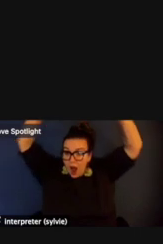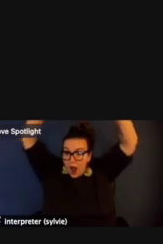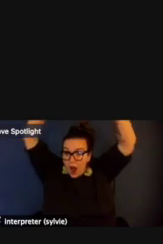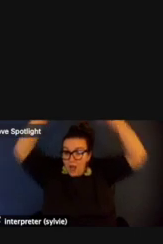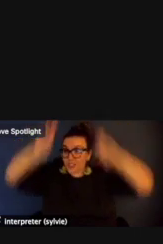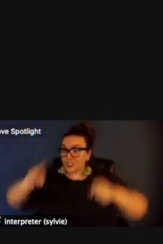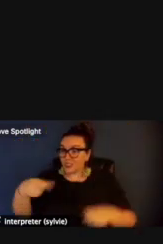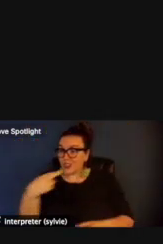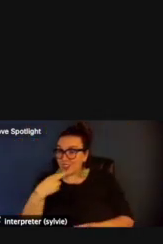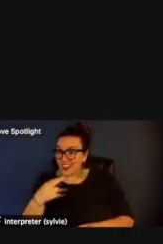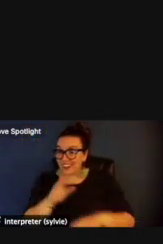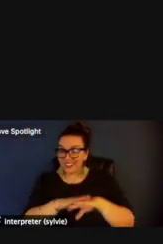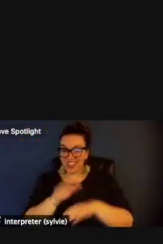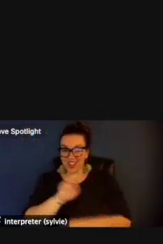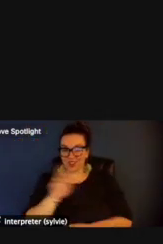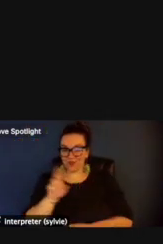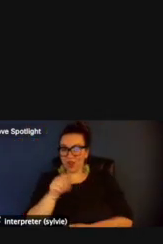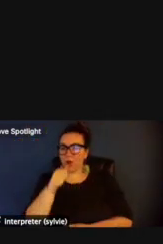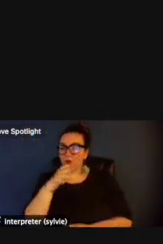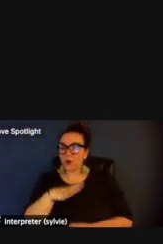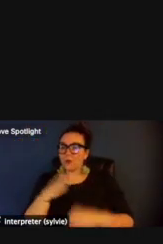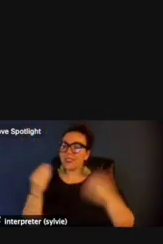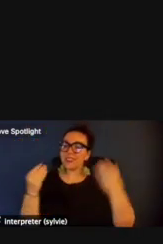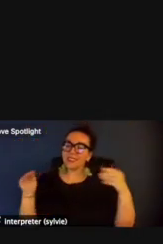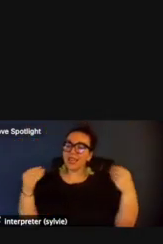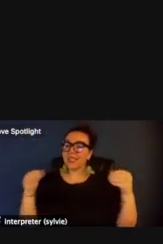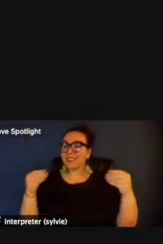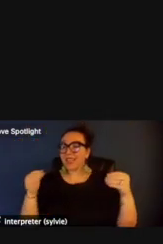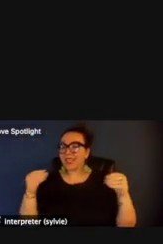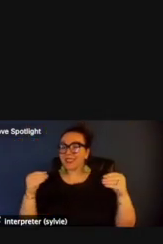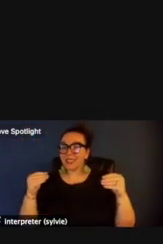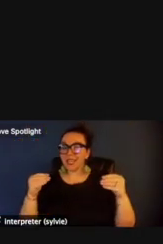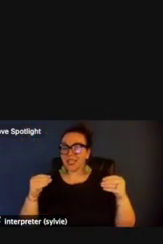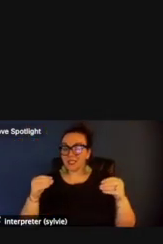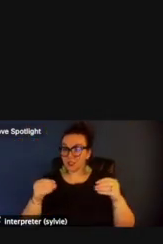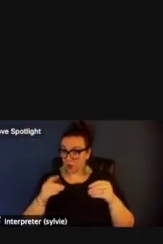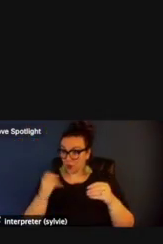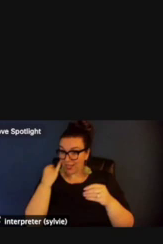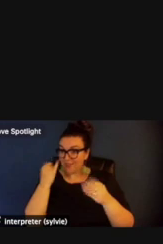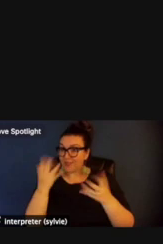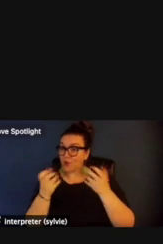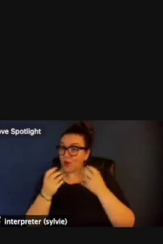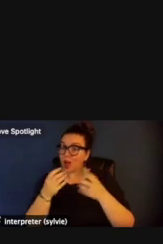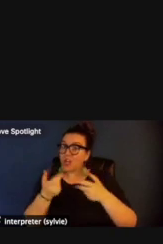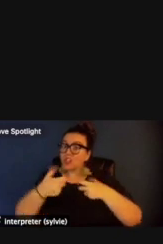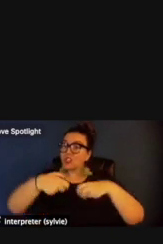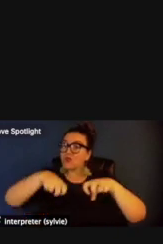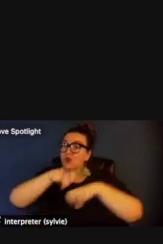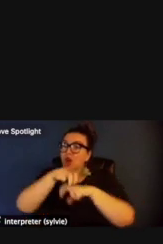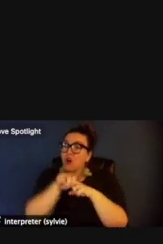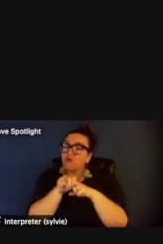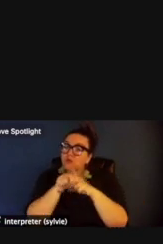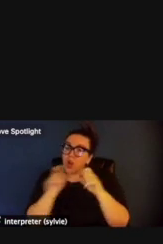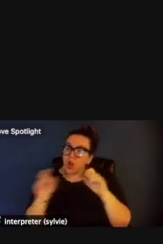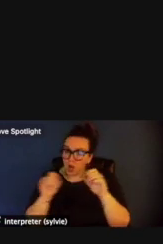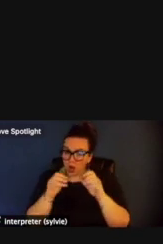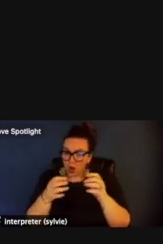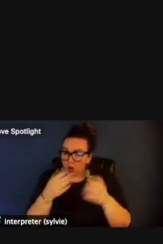And then on the right, she's selling things. So she'll make you a little meal. She'll sit down and make you a little meal that she can